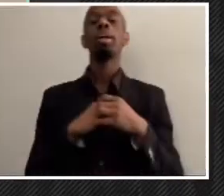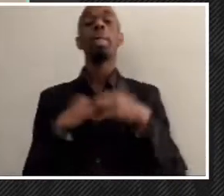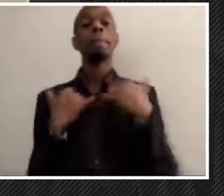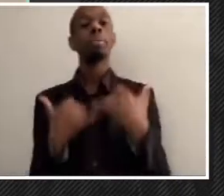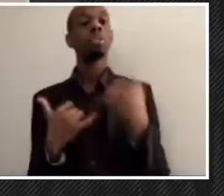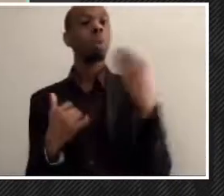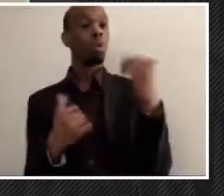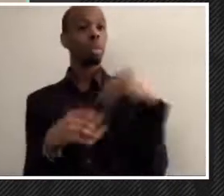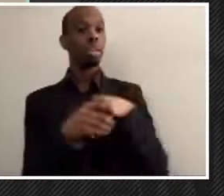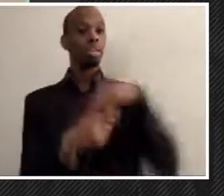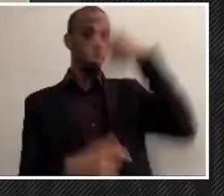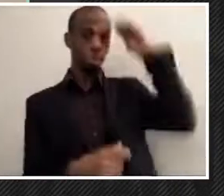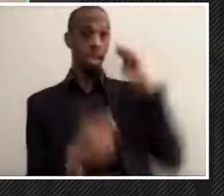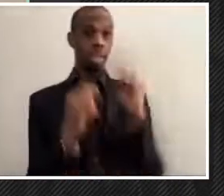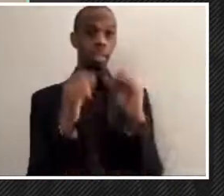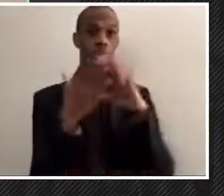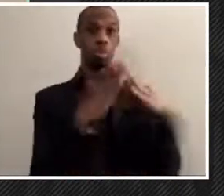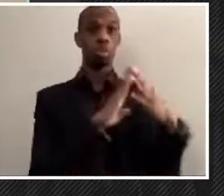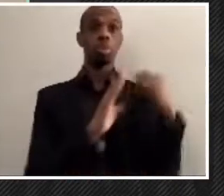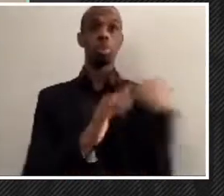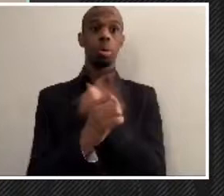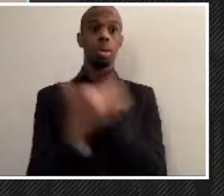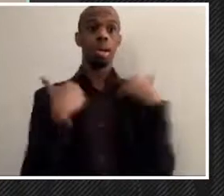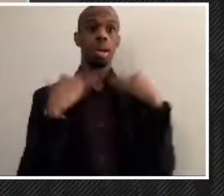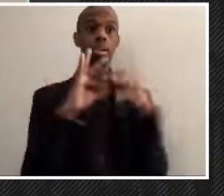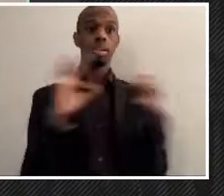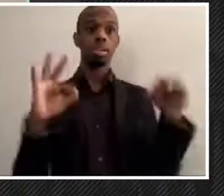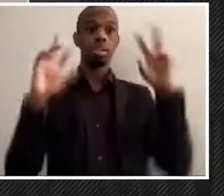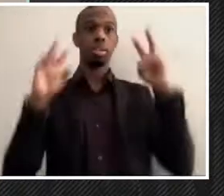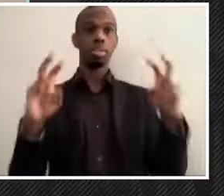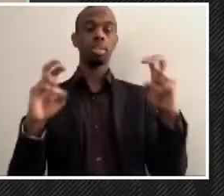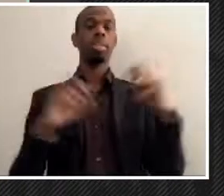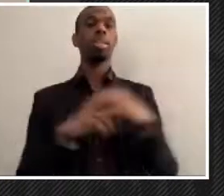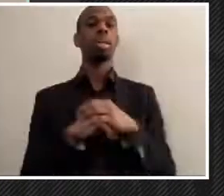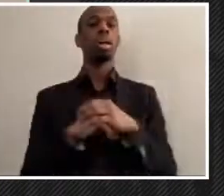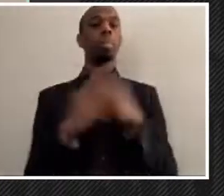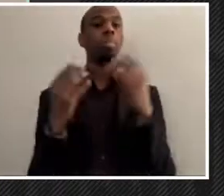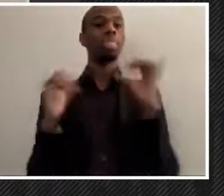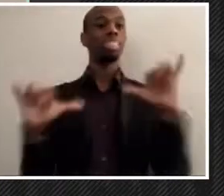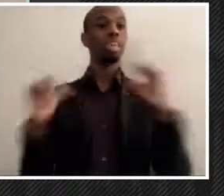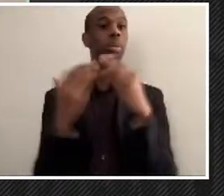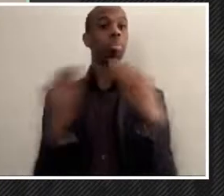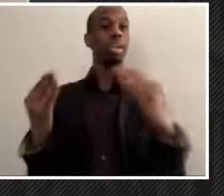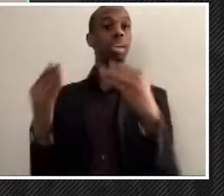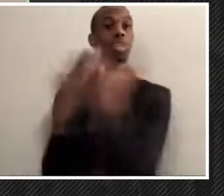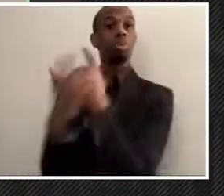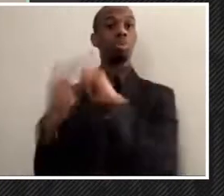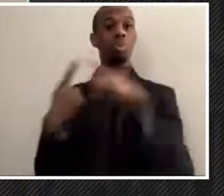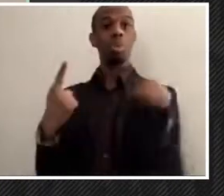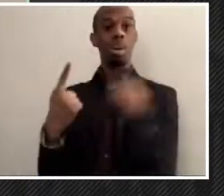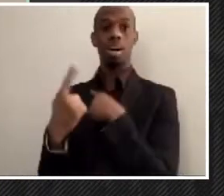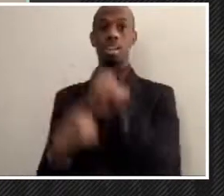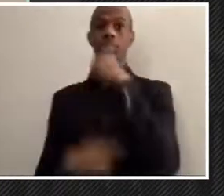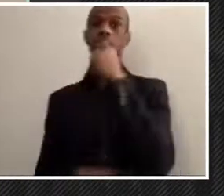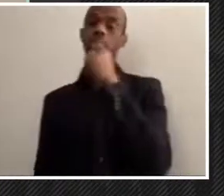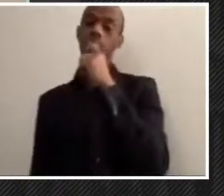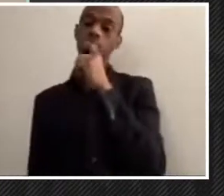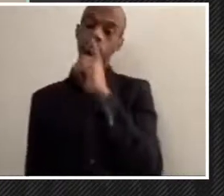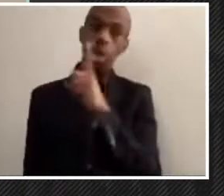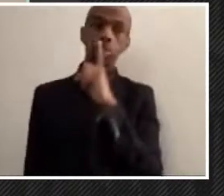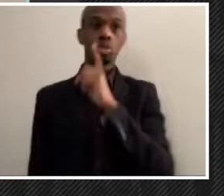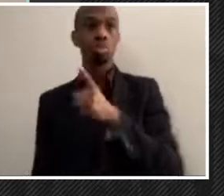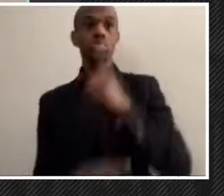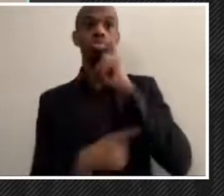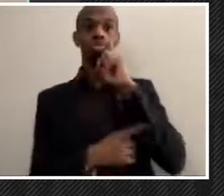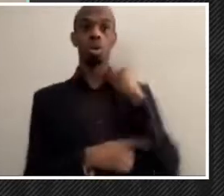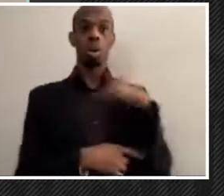Black community, you know, this ain't new to us, this is true to us, right? And I think it's really important for us to be recognizing that